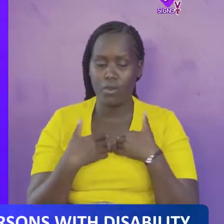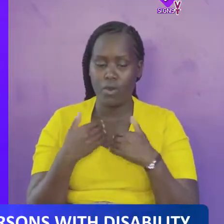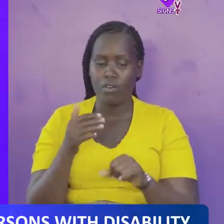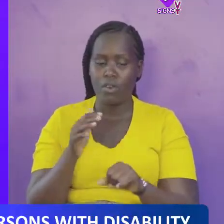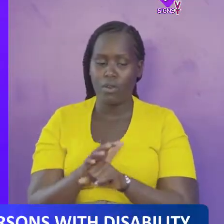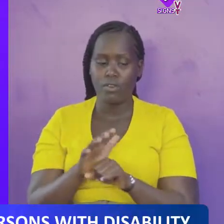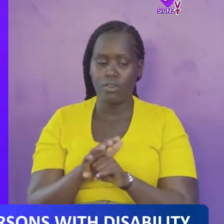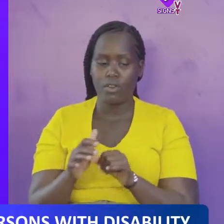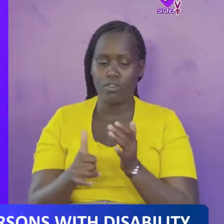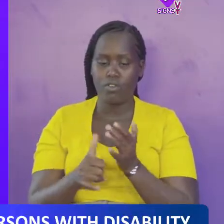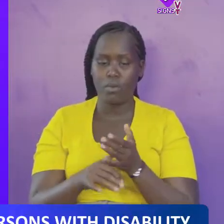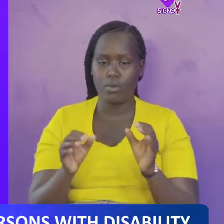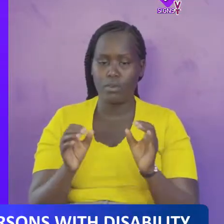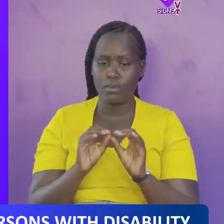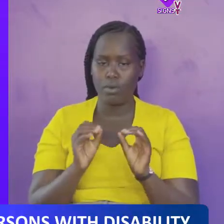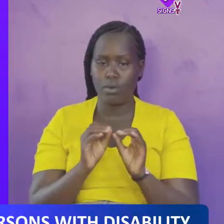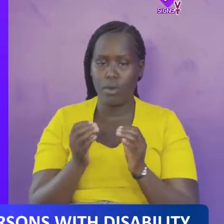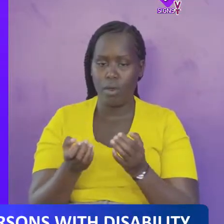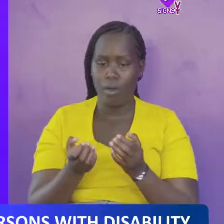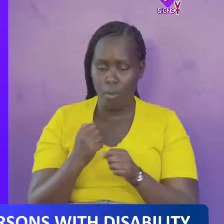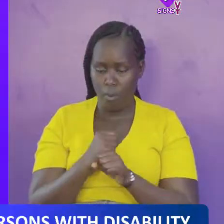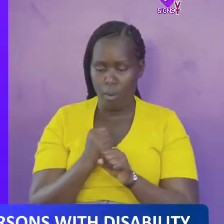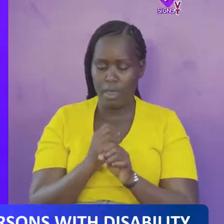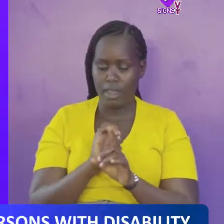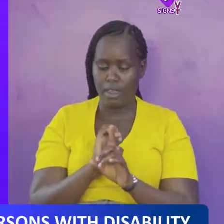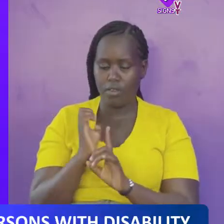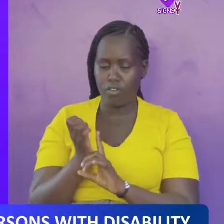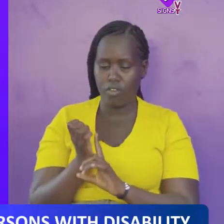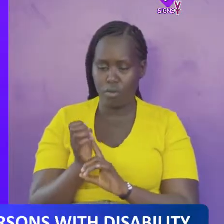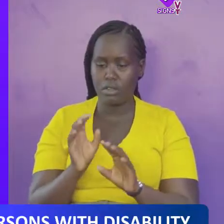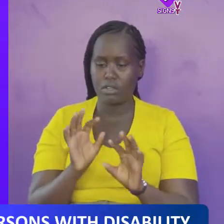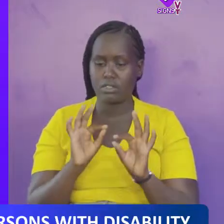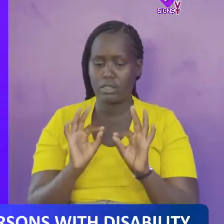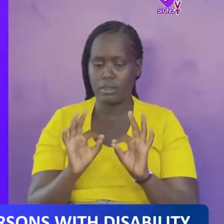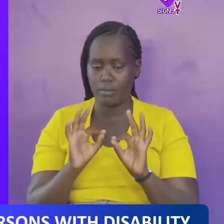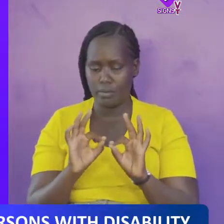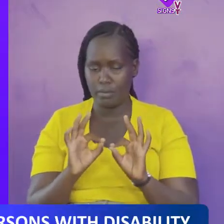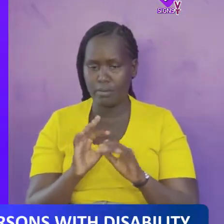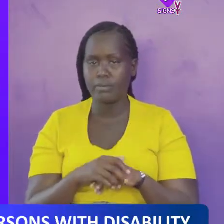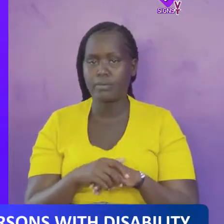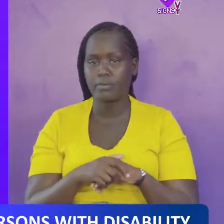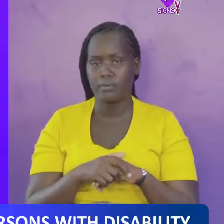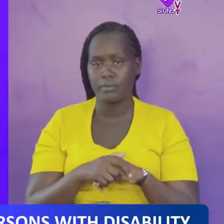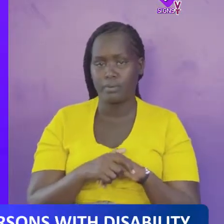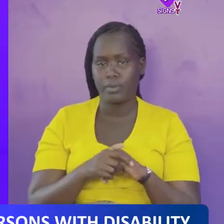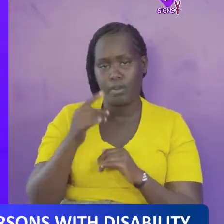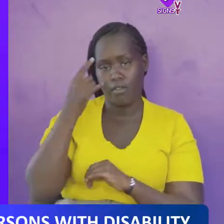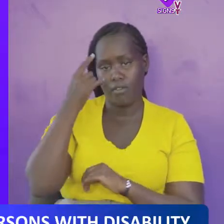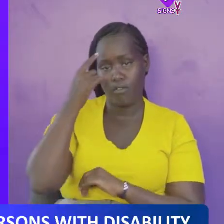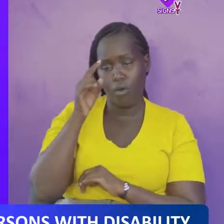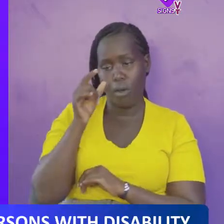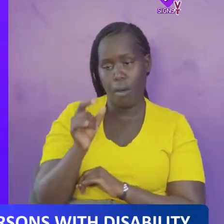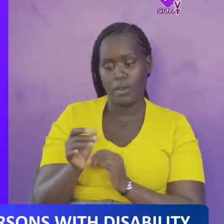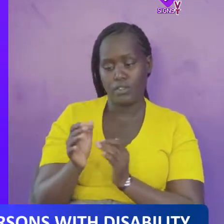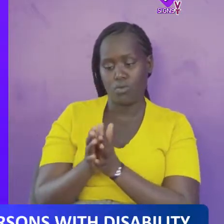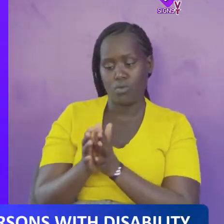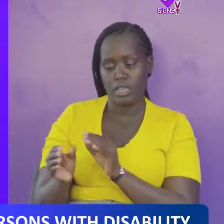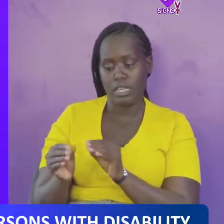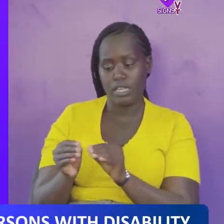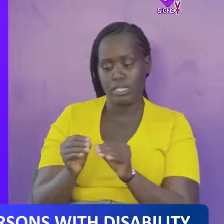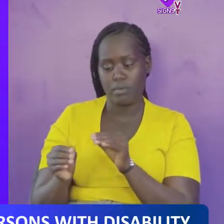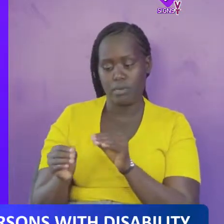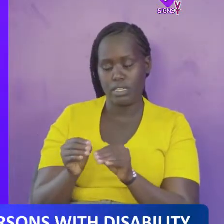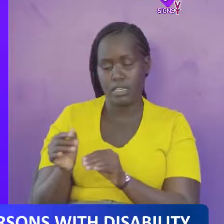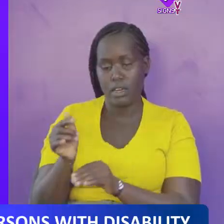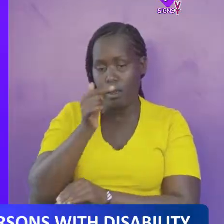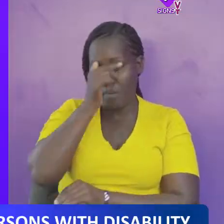our environment, appropriate, suitable, right, accommodative, yes, for persons with disabilities. Right. Because